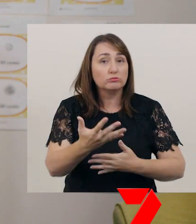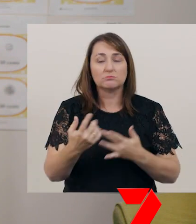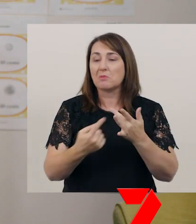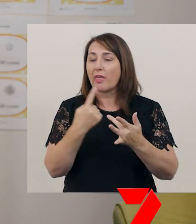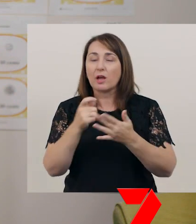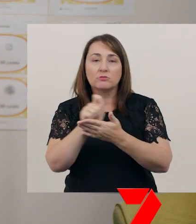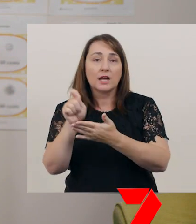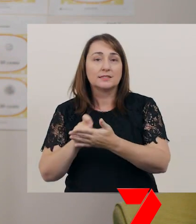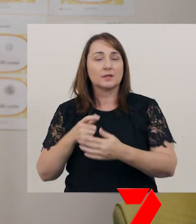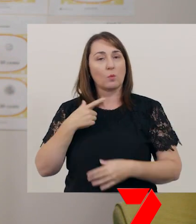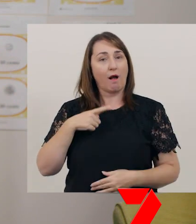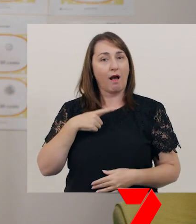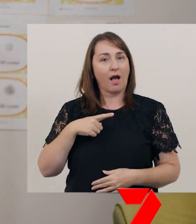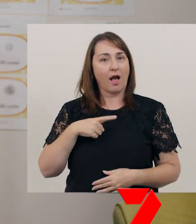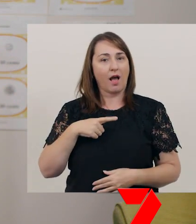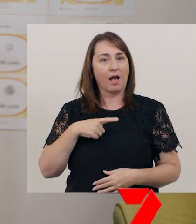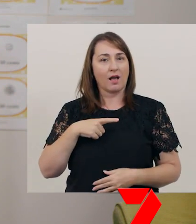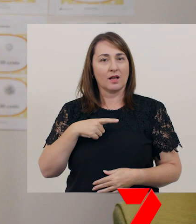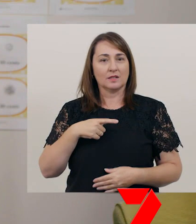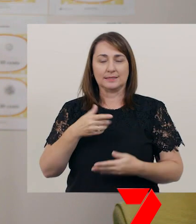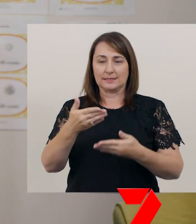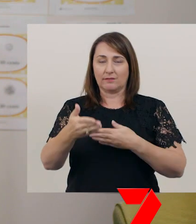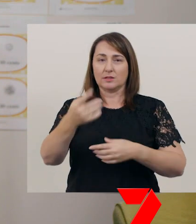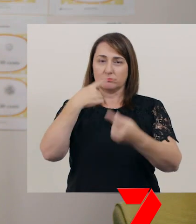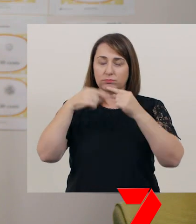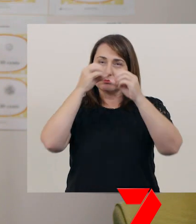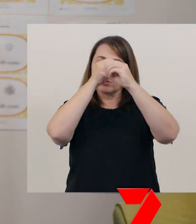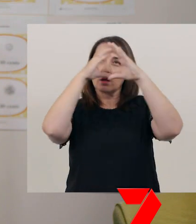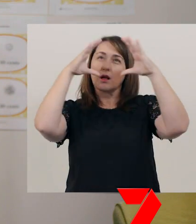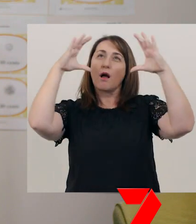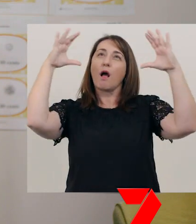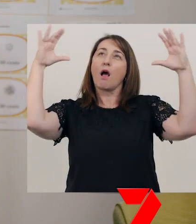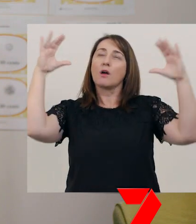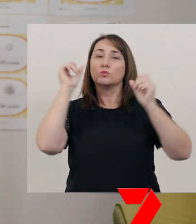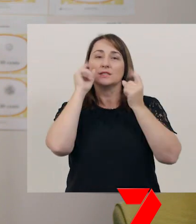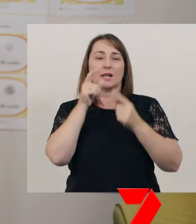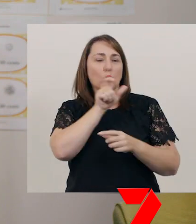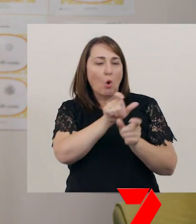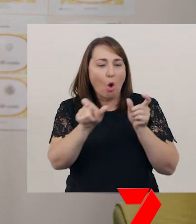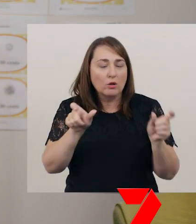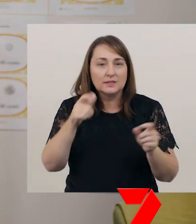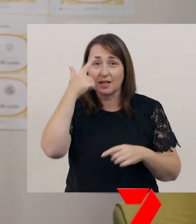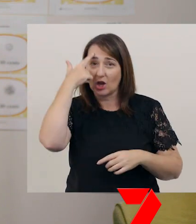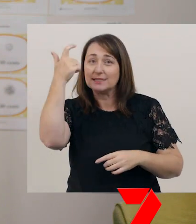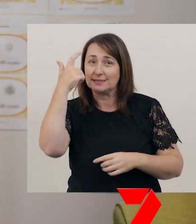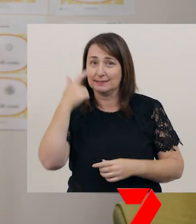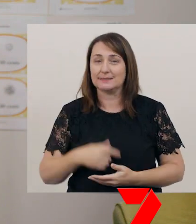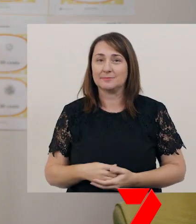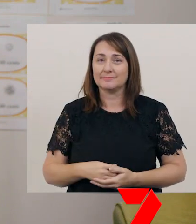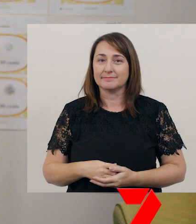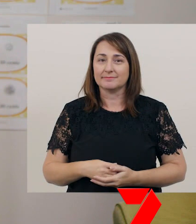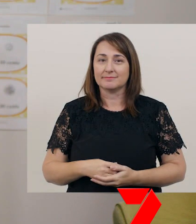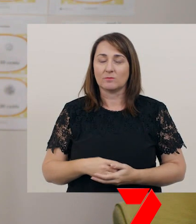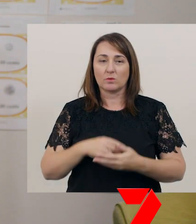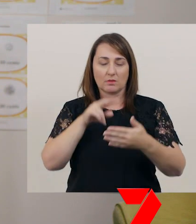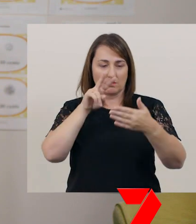writing because they help us create mental pictures to process the meaning of words and ideas. They can lead us to see things